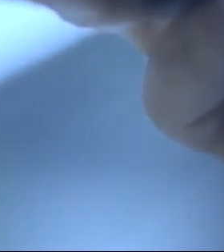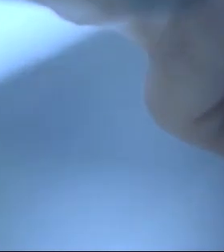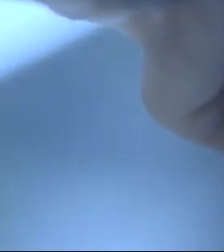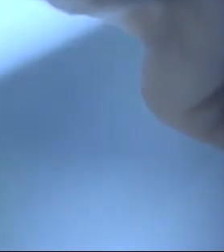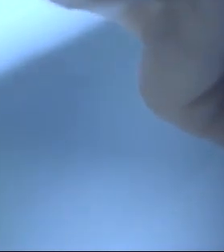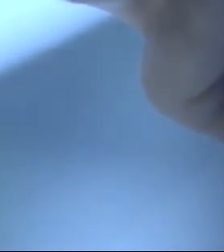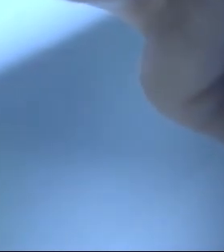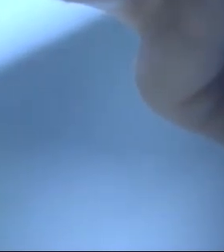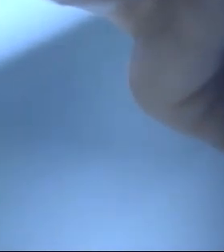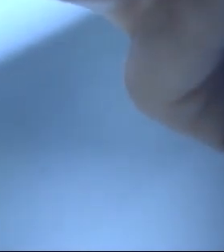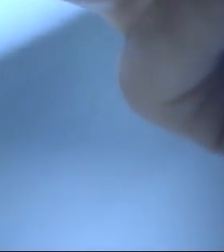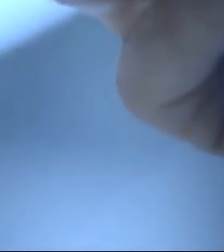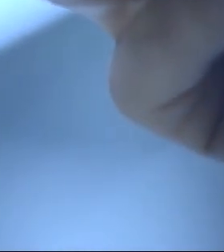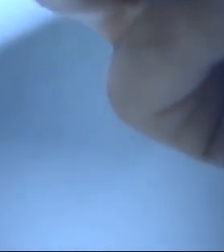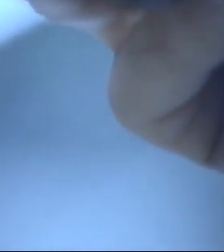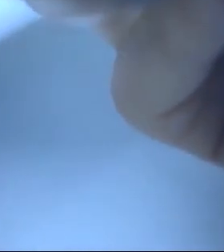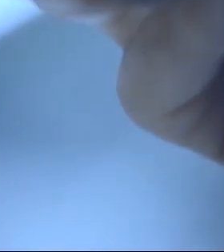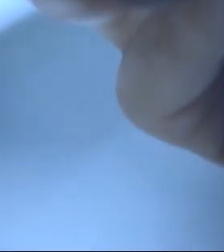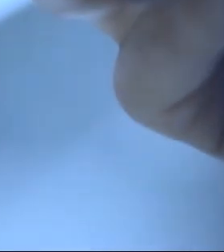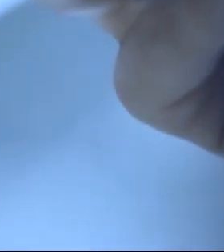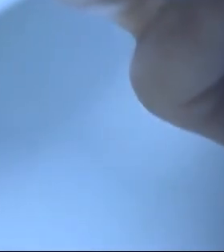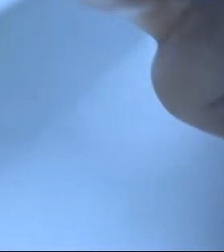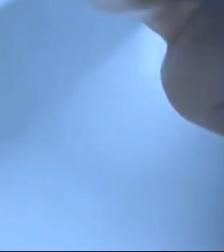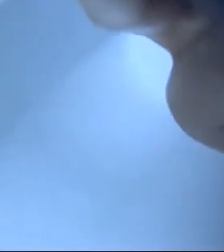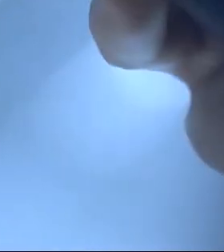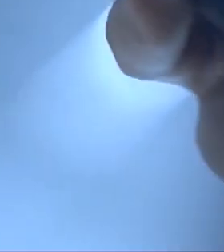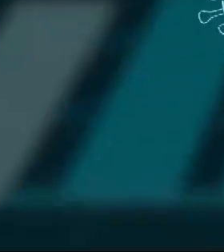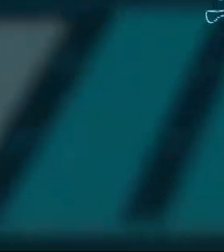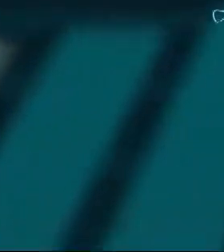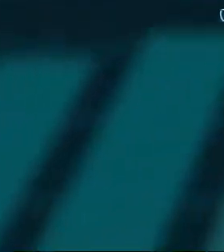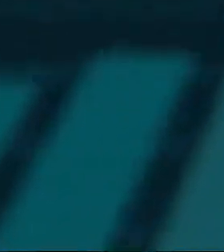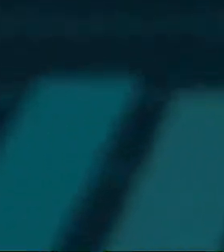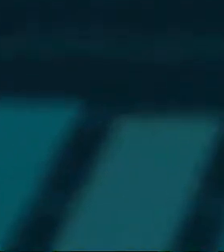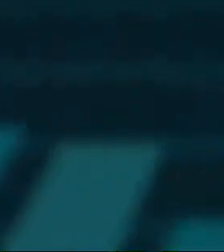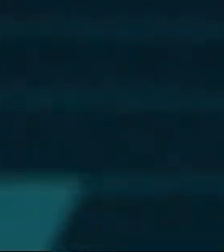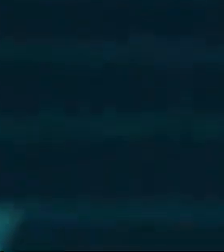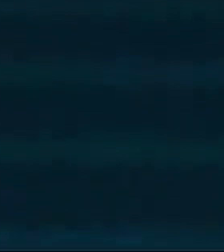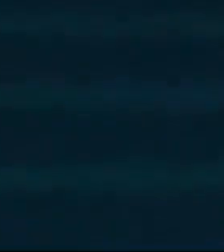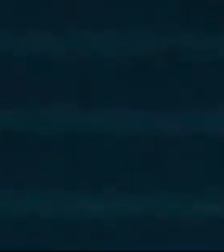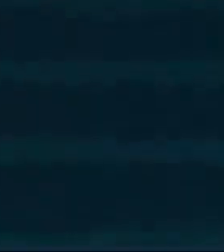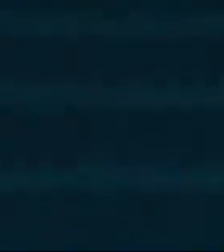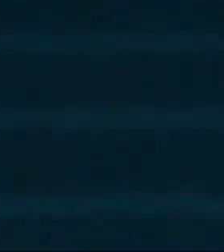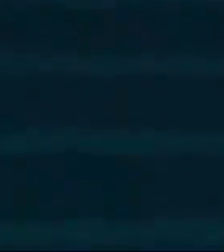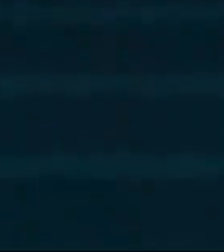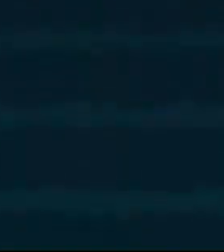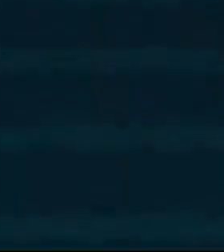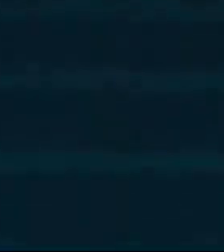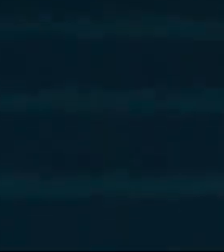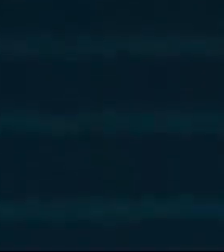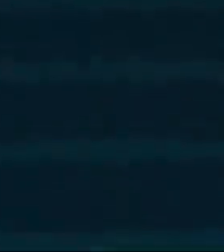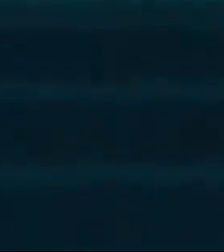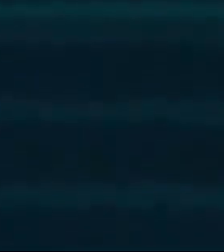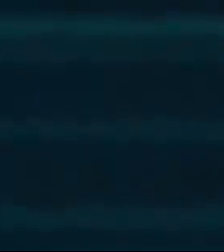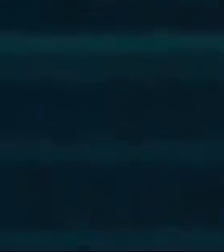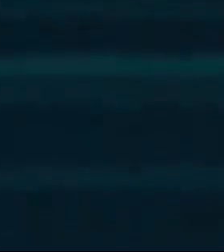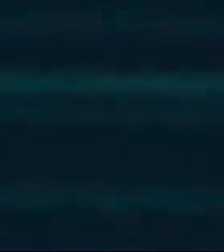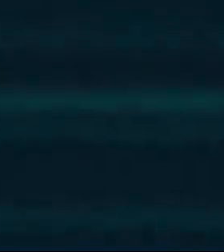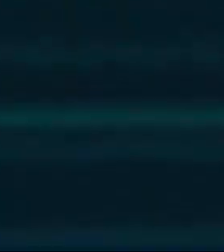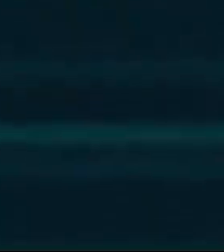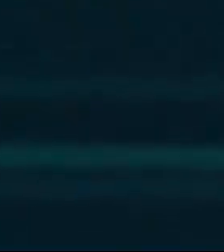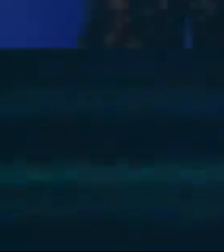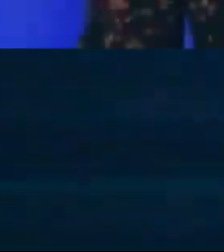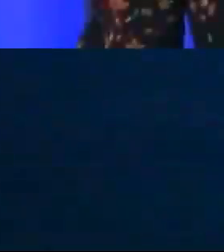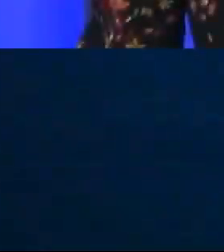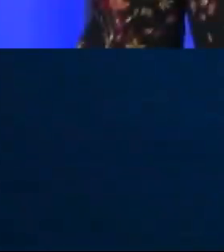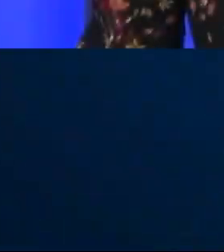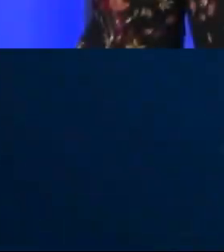find links to all those right there on your screen. Now, let's get to Dr. Dana Hawkinson, Medical Director of Infection Prevention and Control on this Friday. Good morning to you.